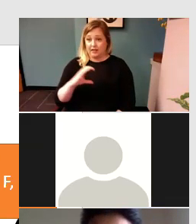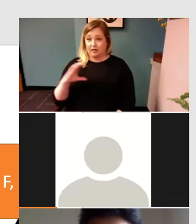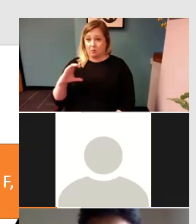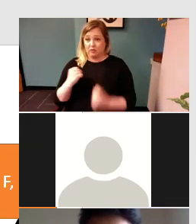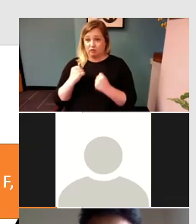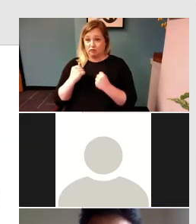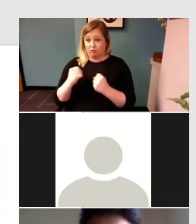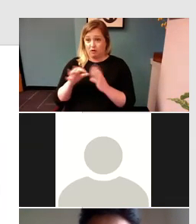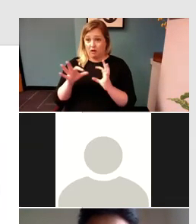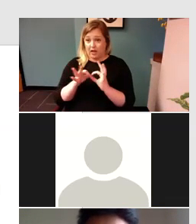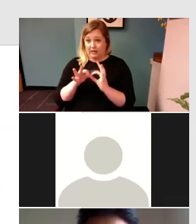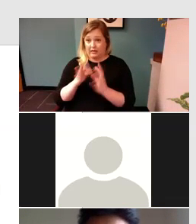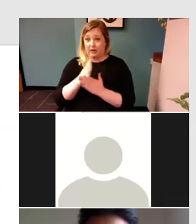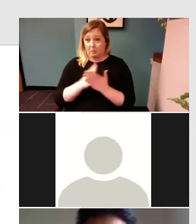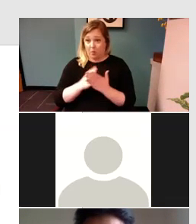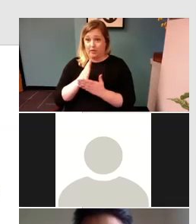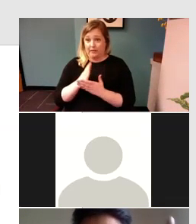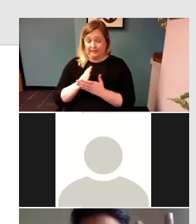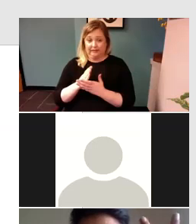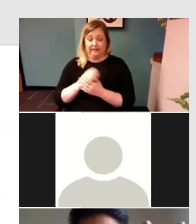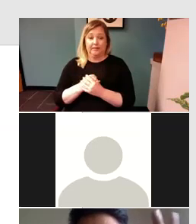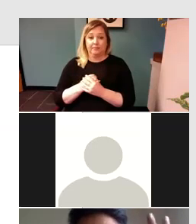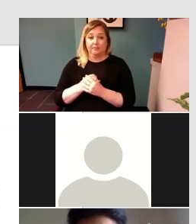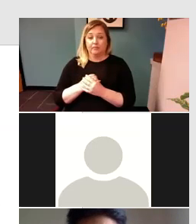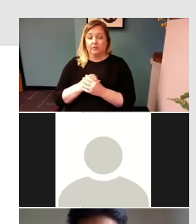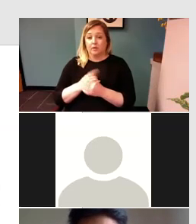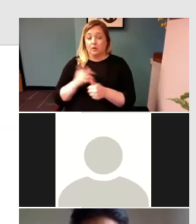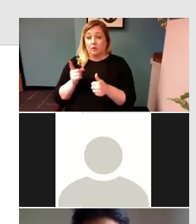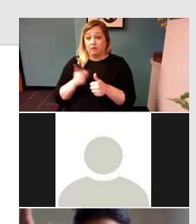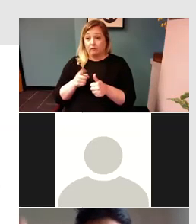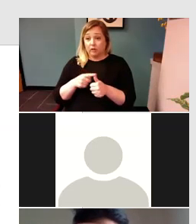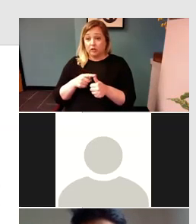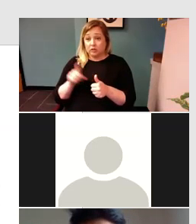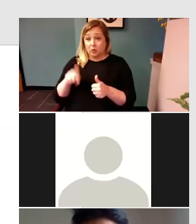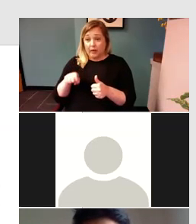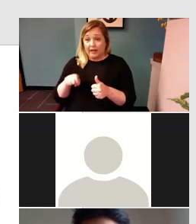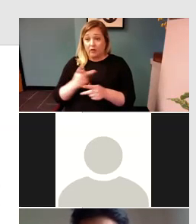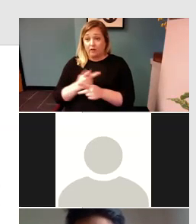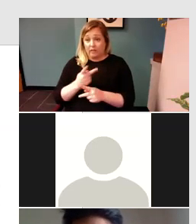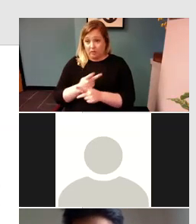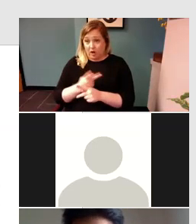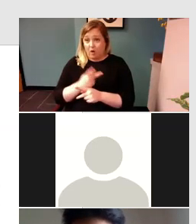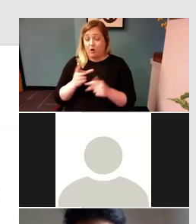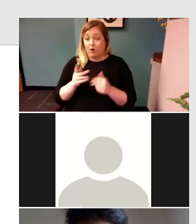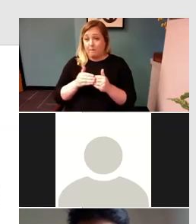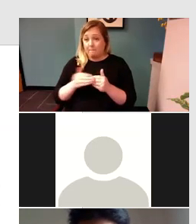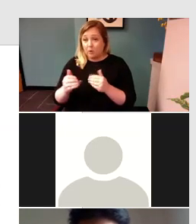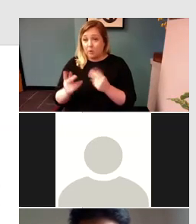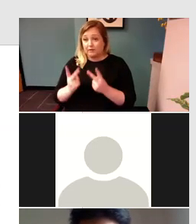require two things. First things first, we need to figure out the post-visit numbers and order them in this